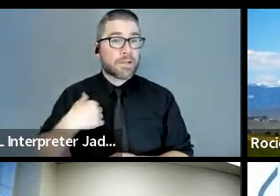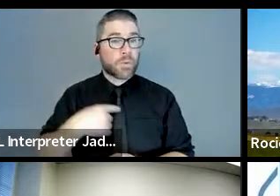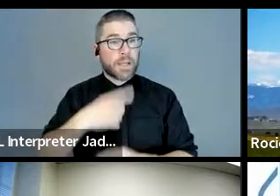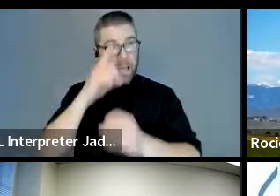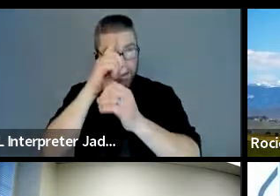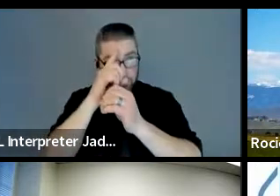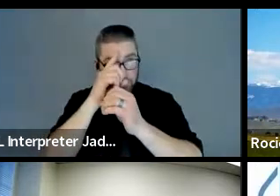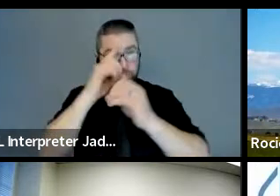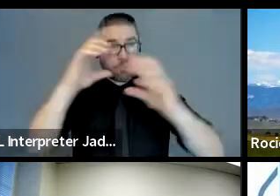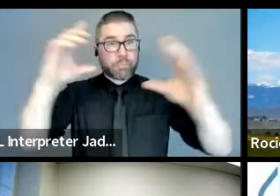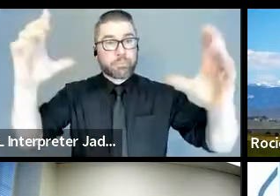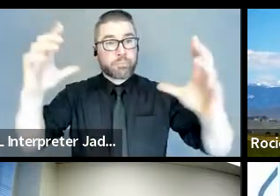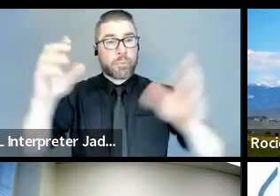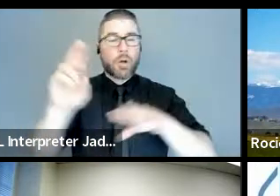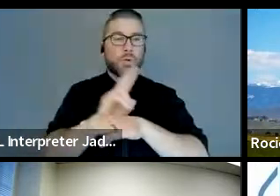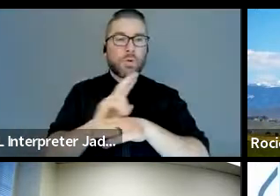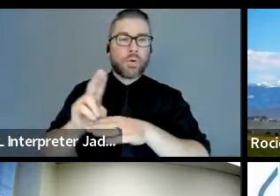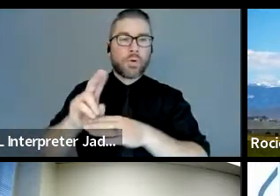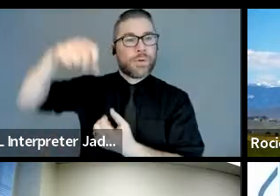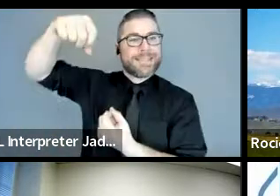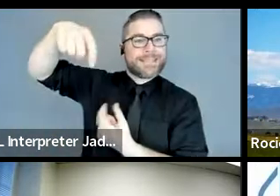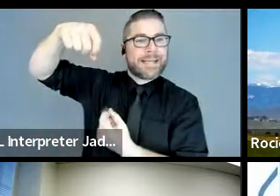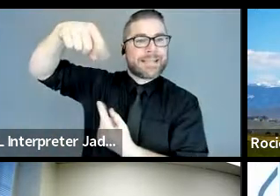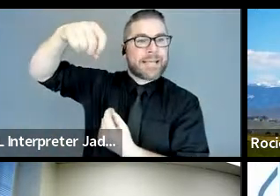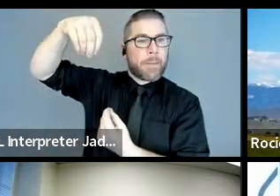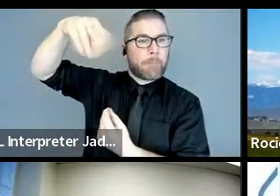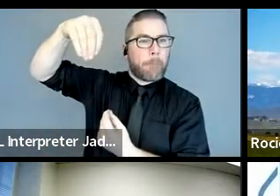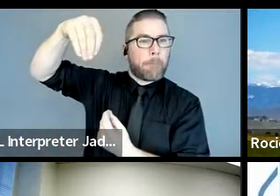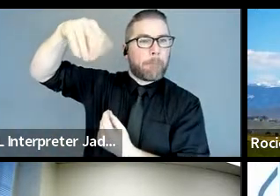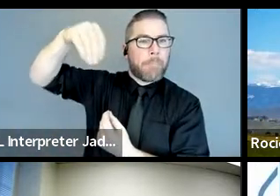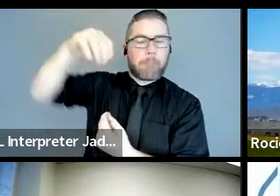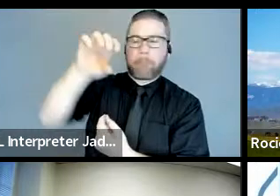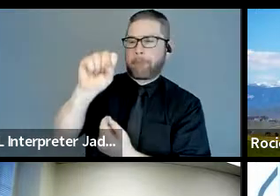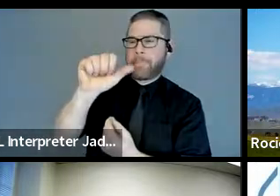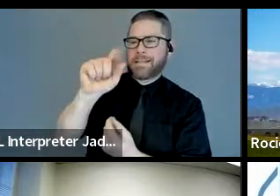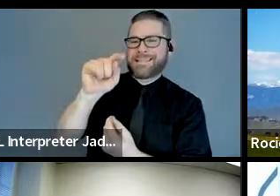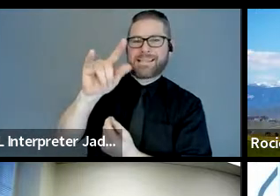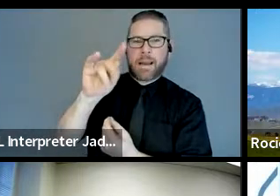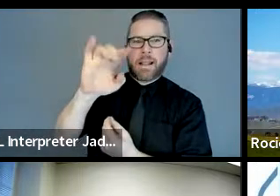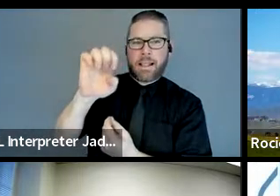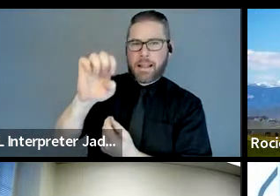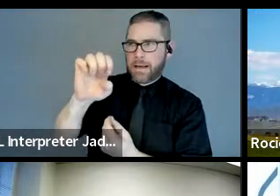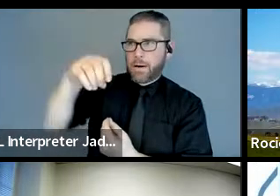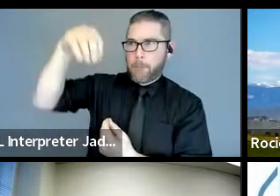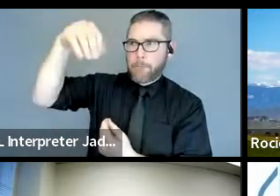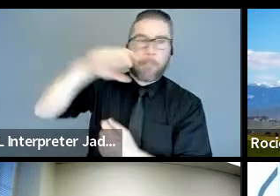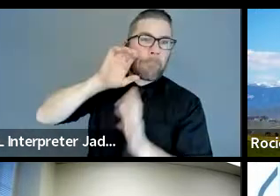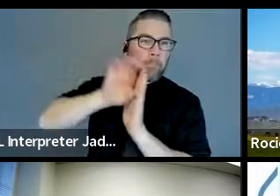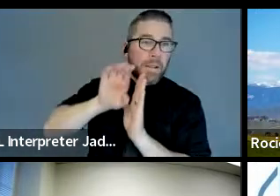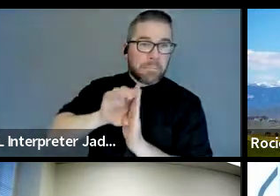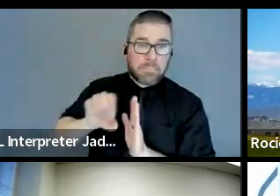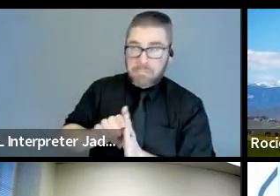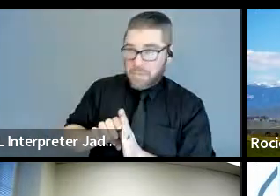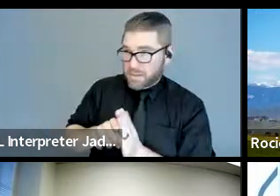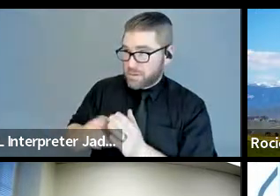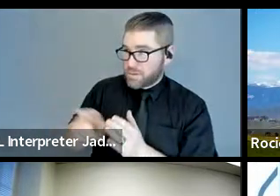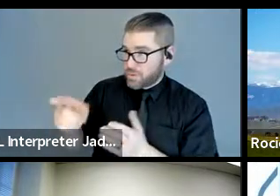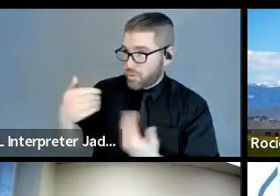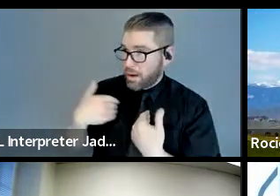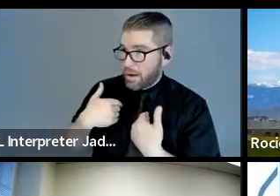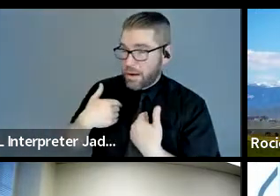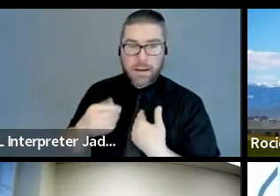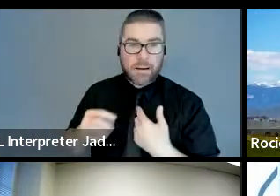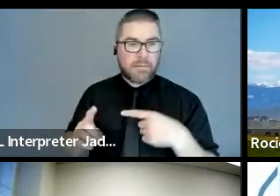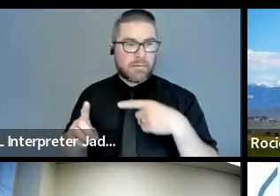satellite imagery. So wondering if you all have any of those visuals. Yeah, Ravi, I don't know if that's anything that you have that you can